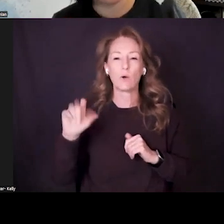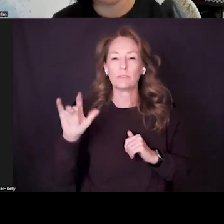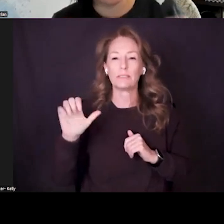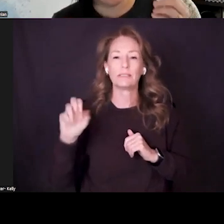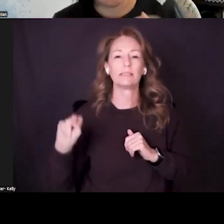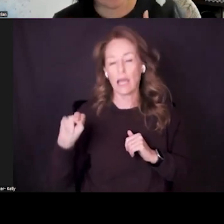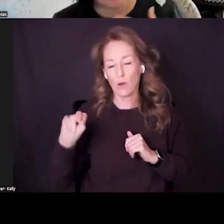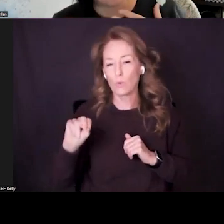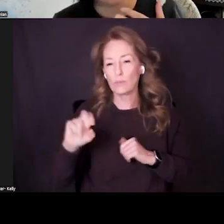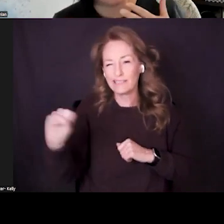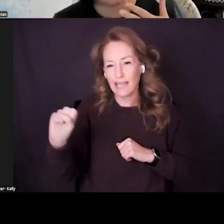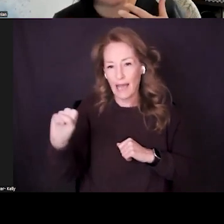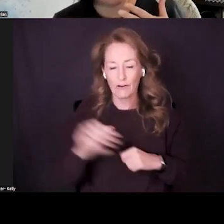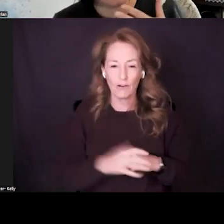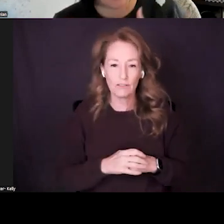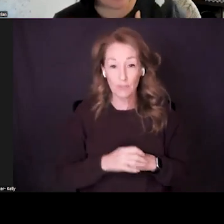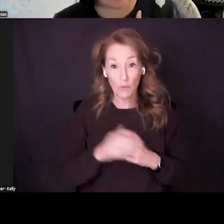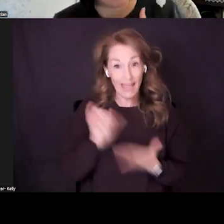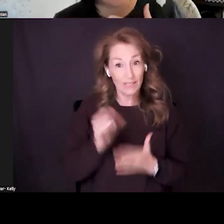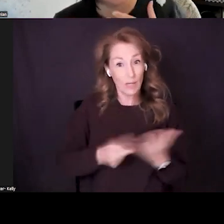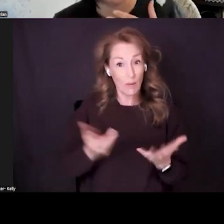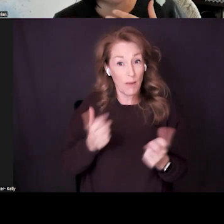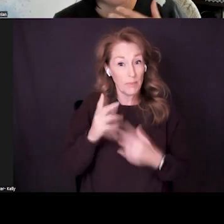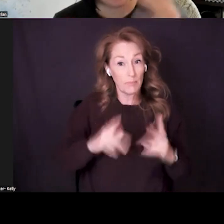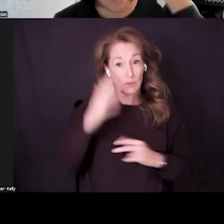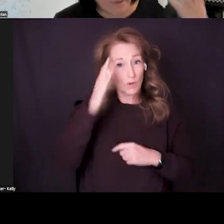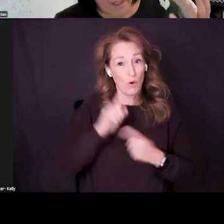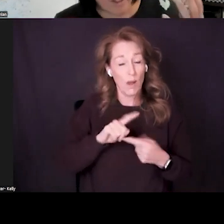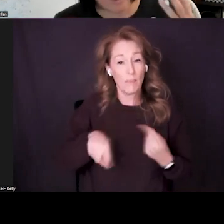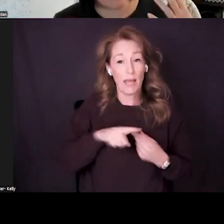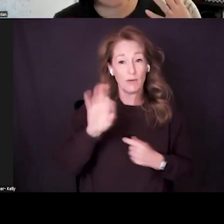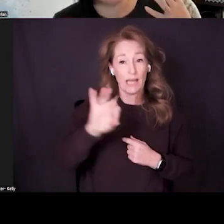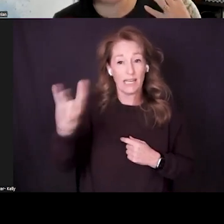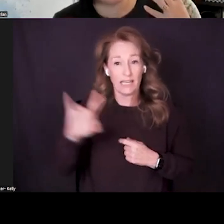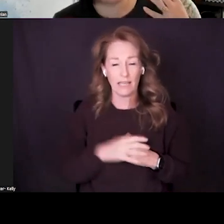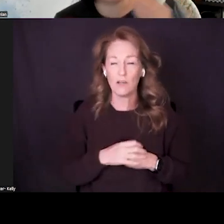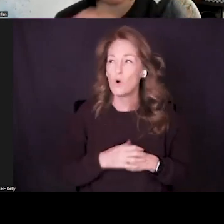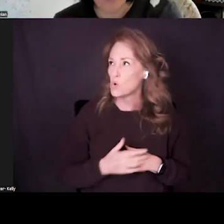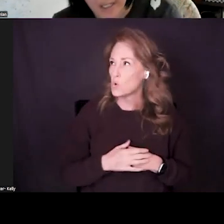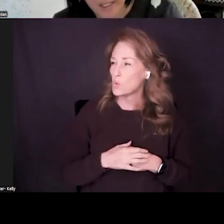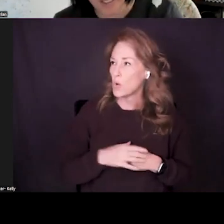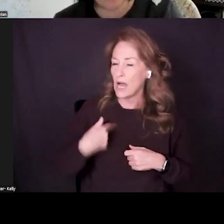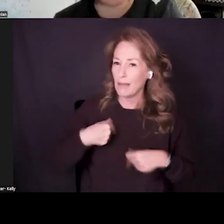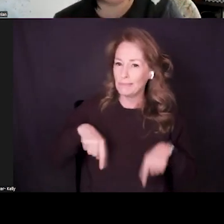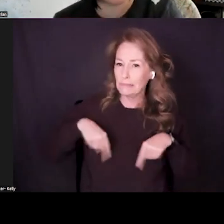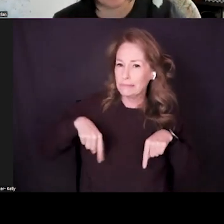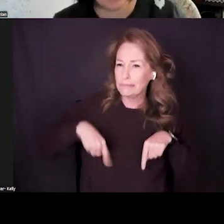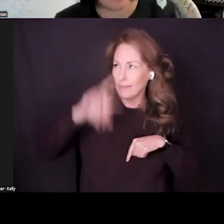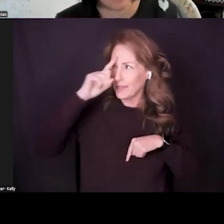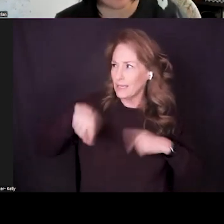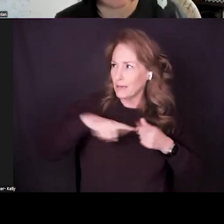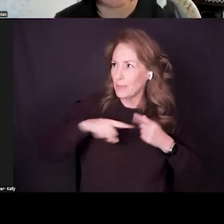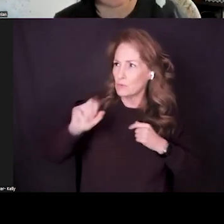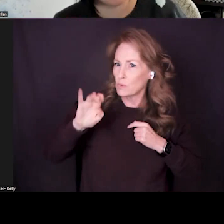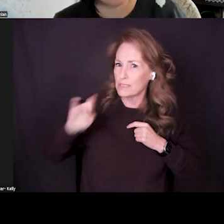988 is, oh my gosh, I am anxious right now. I have these thoughts of suicide, or my friend is thinking about suicide and